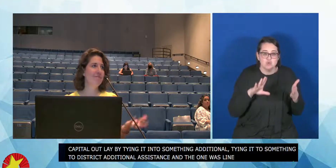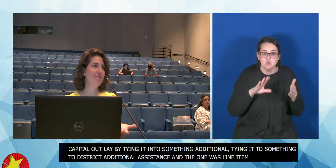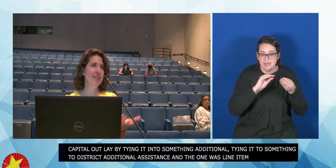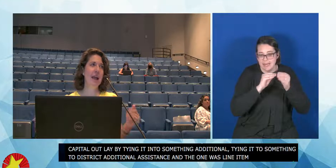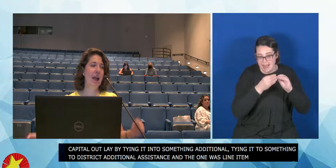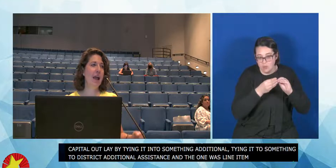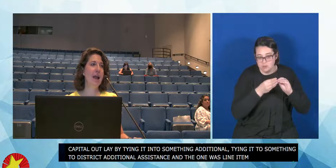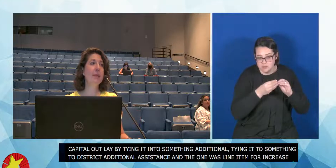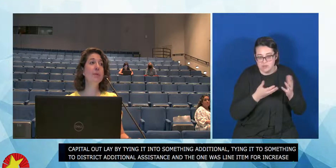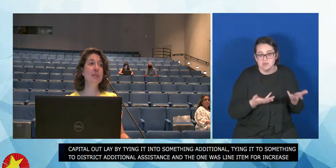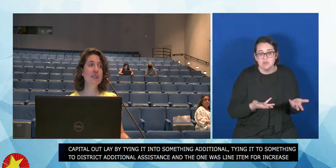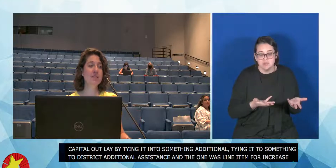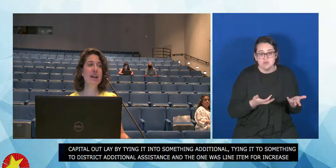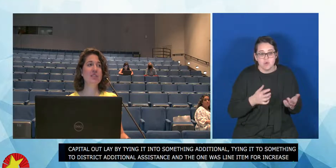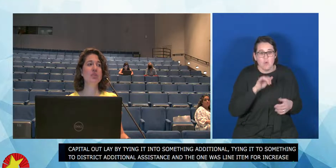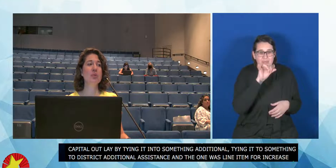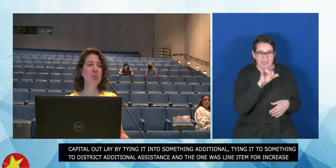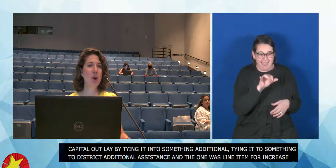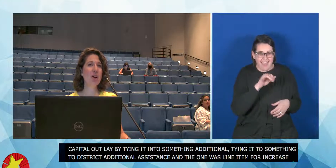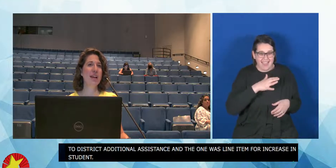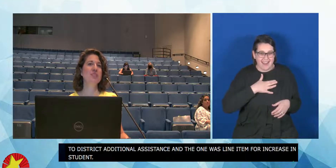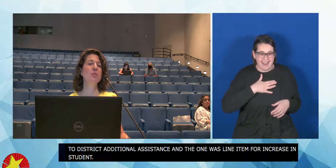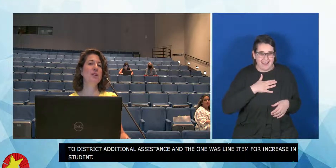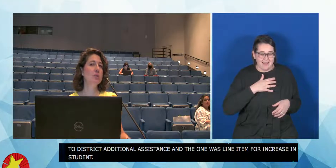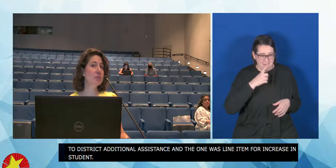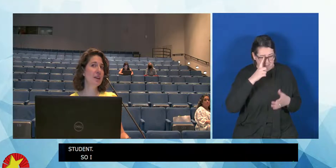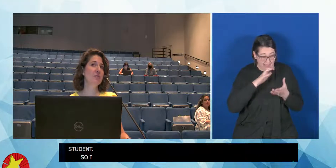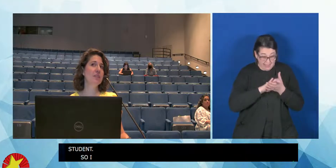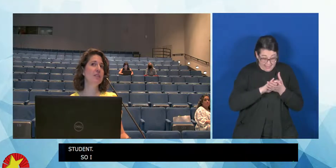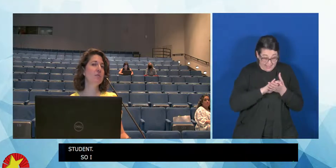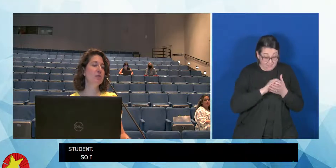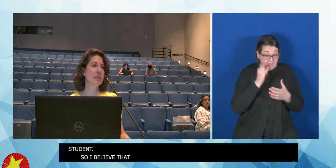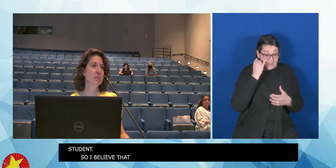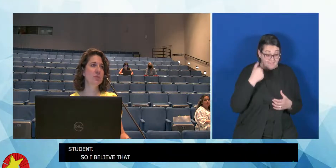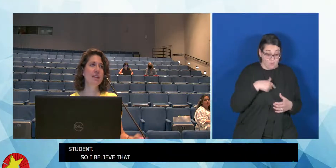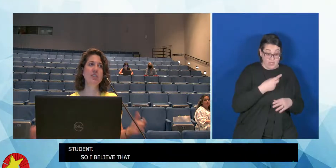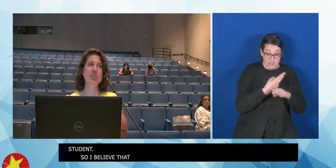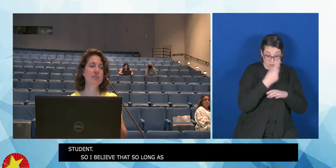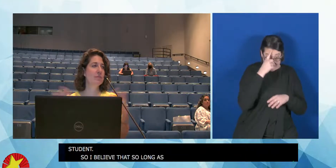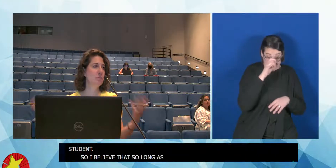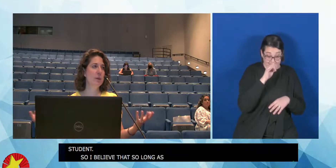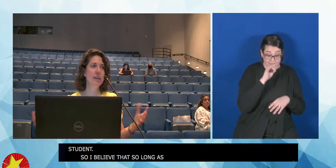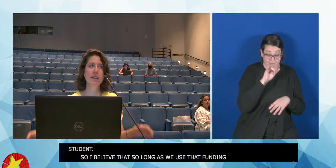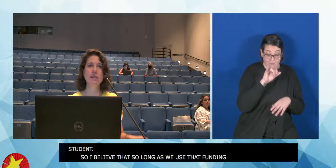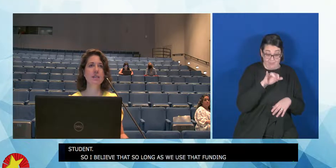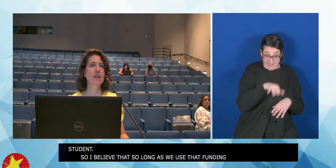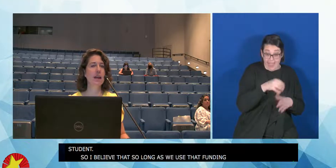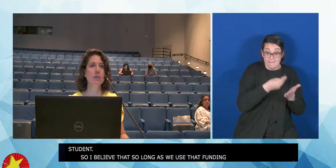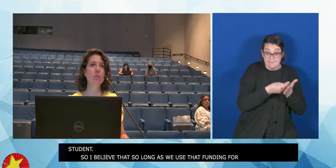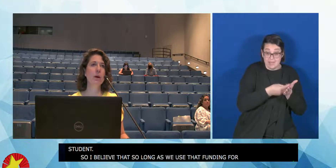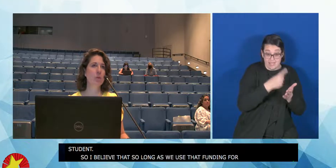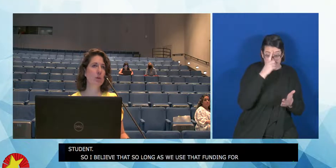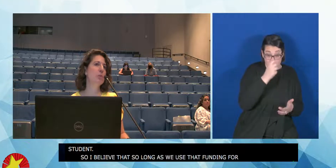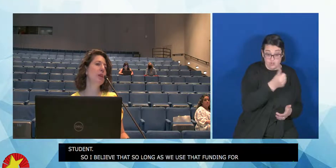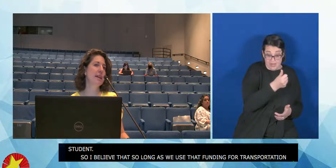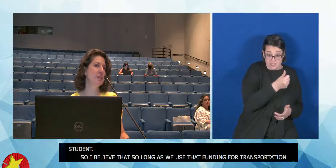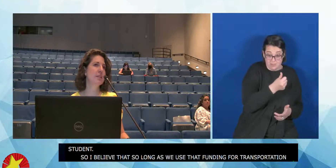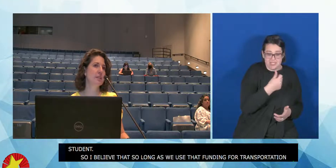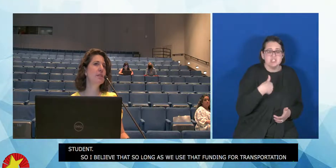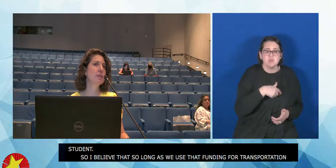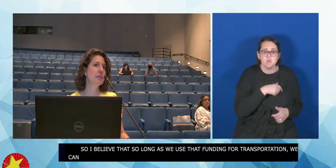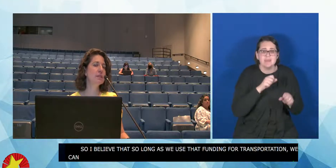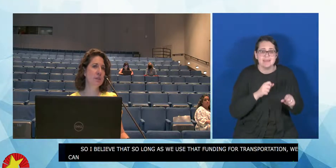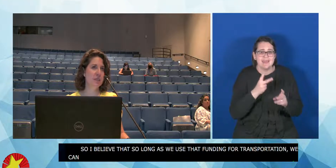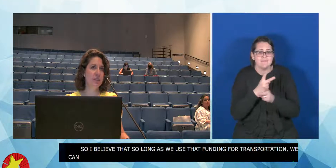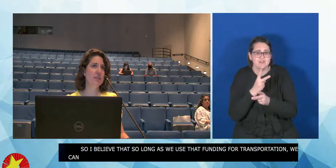that I believe that so long as we use that funding for transportation, we can decide where we would like